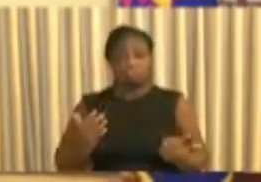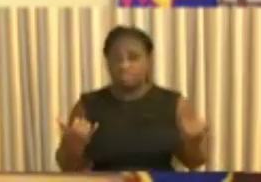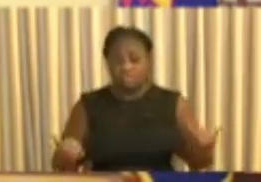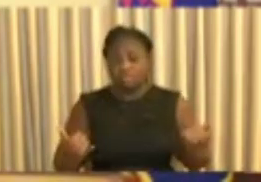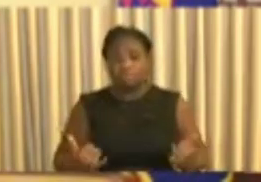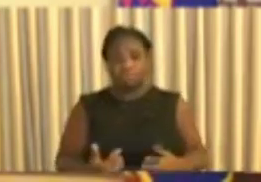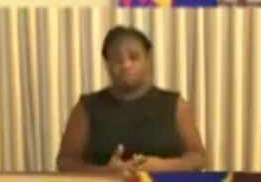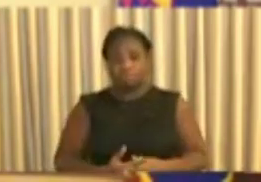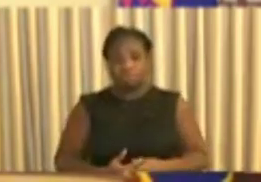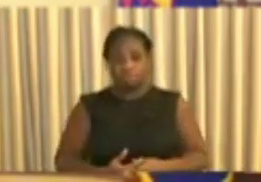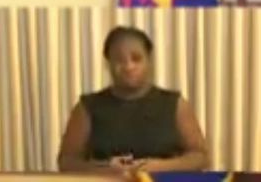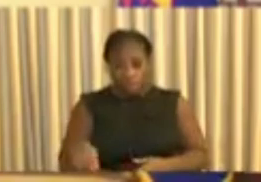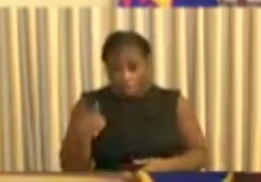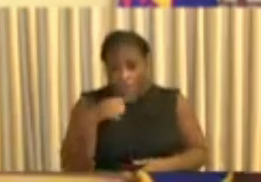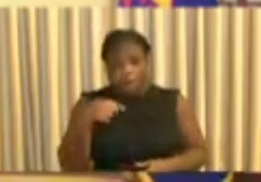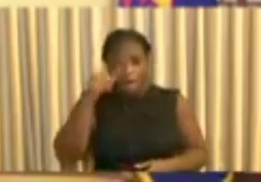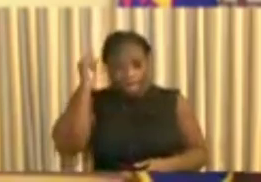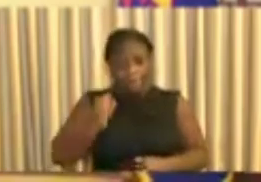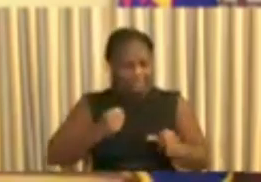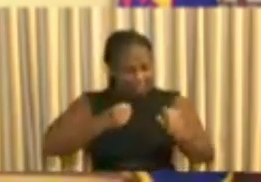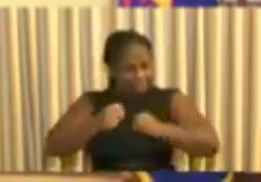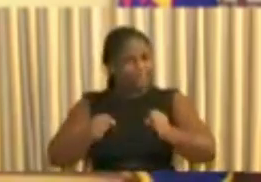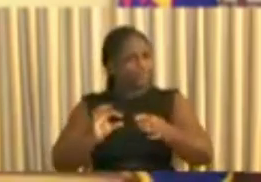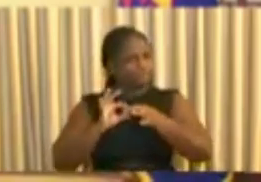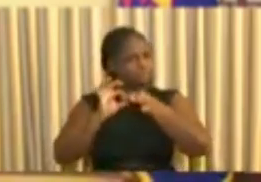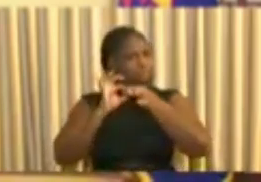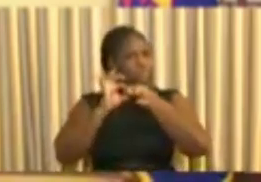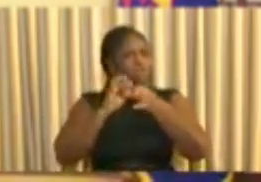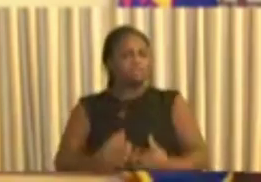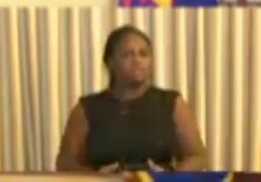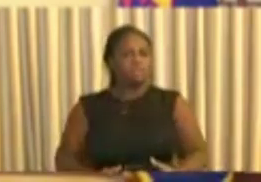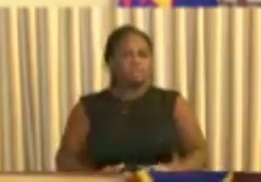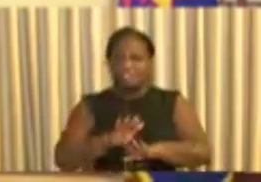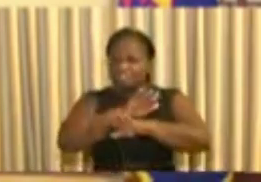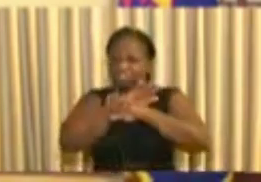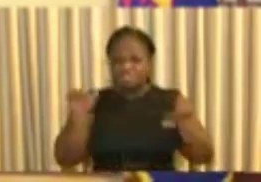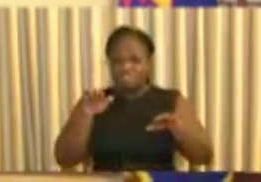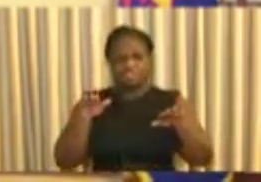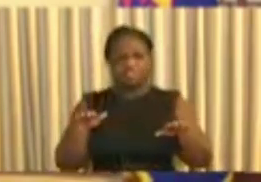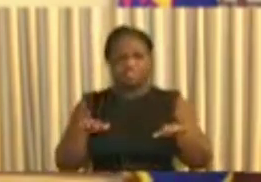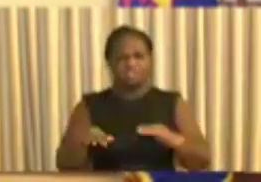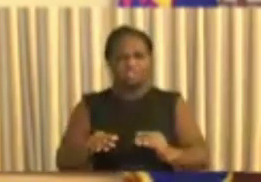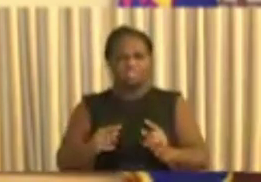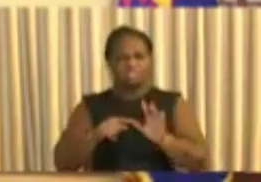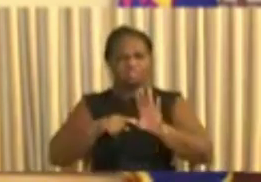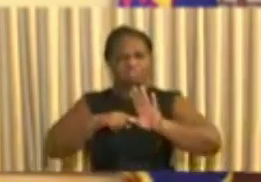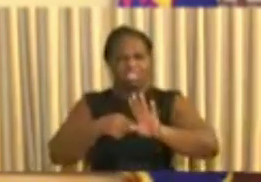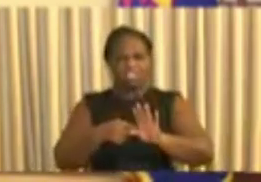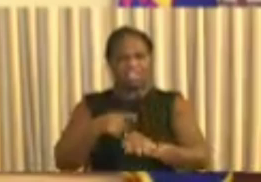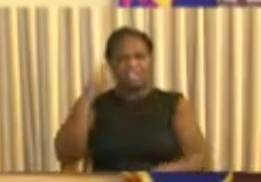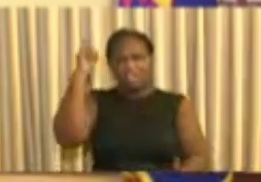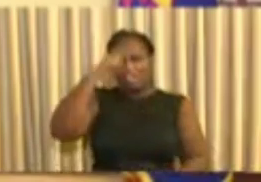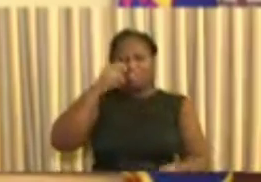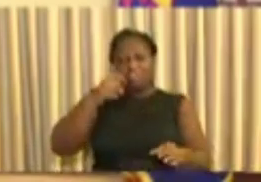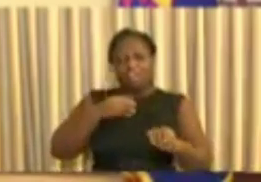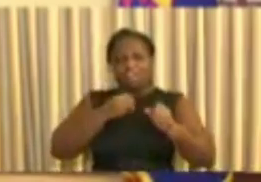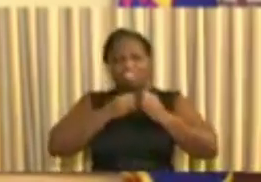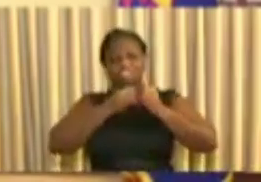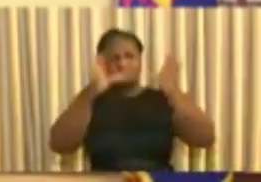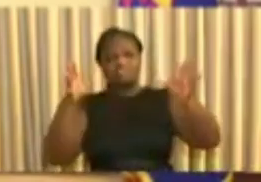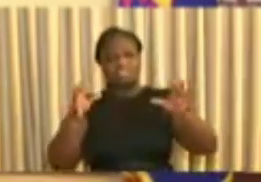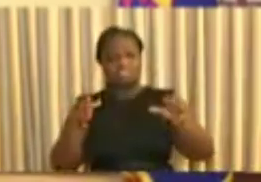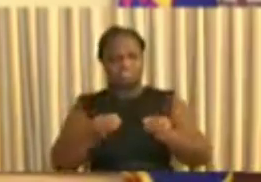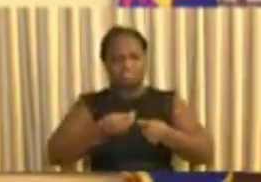We should all be in this fight together. And there's nothing to be gained with widespread fabrication